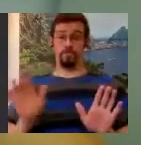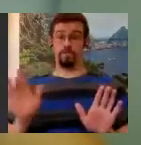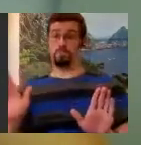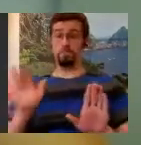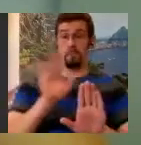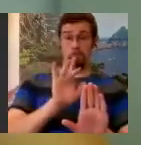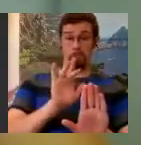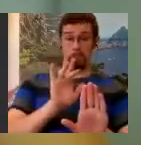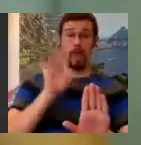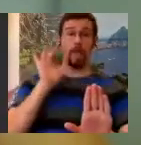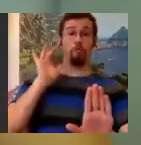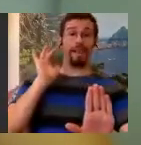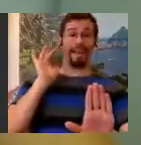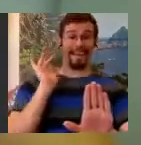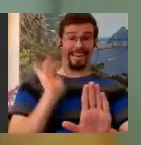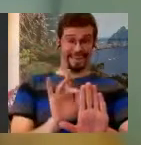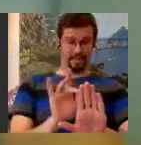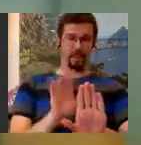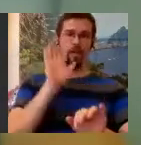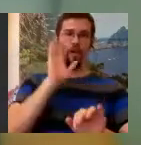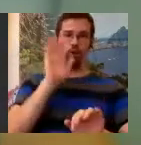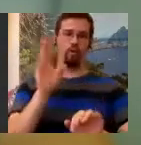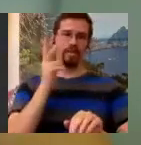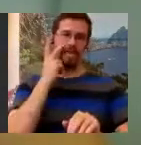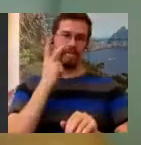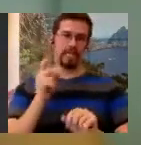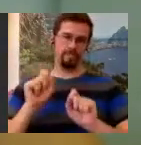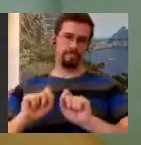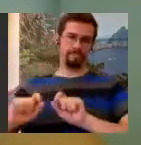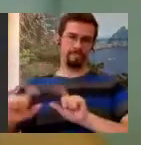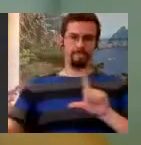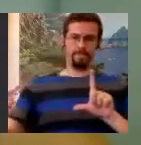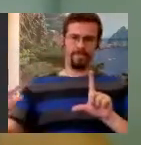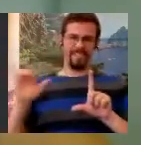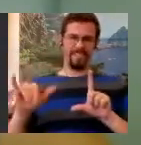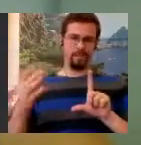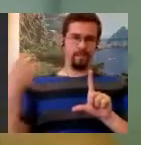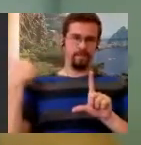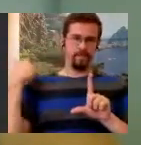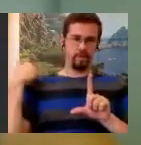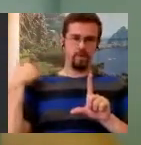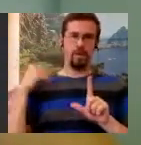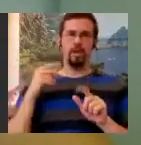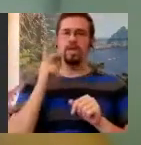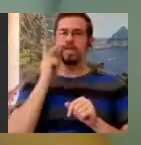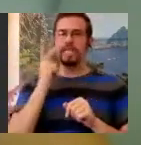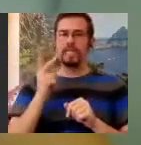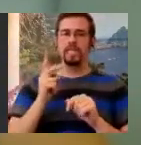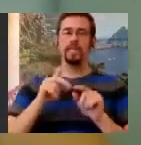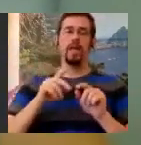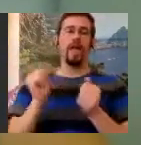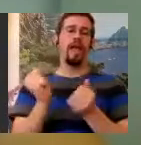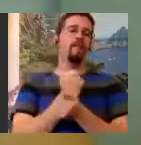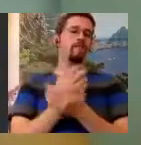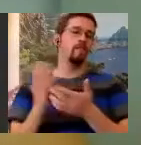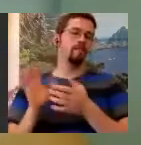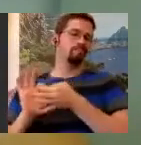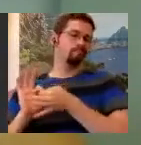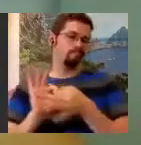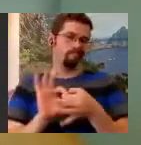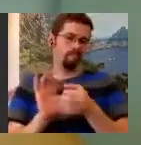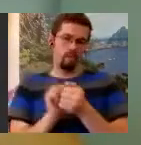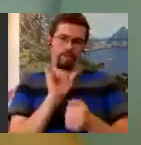body, you go to the interface we said before, with everything has to do with